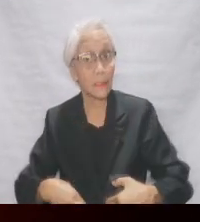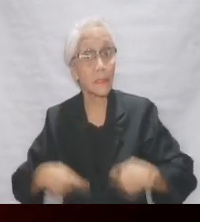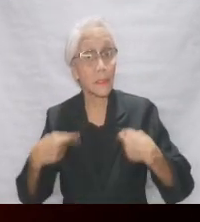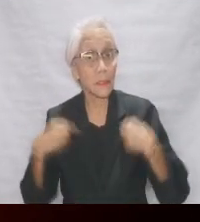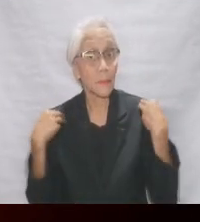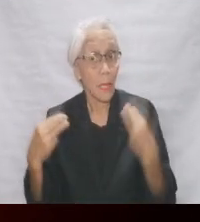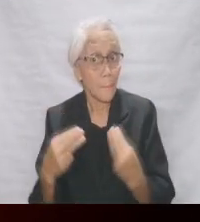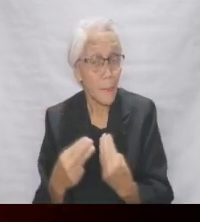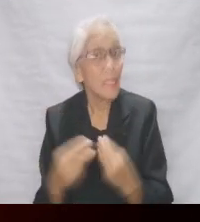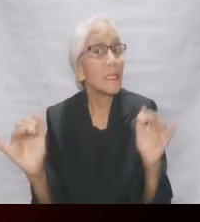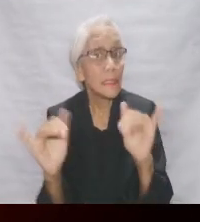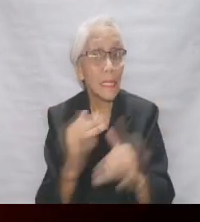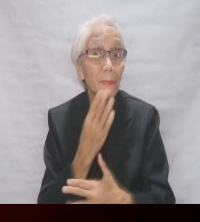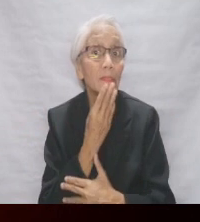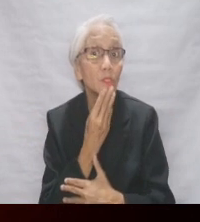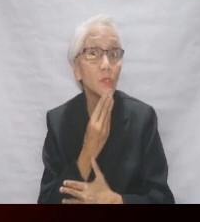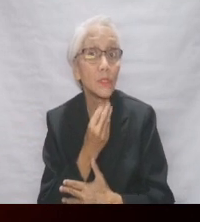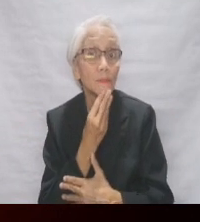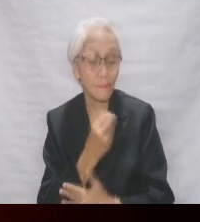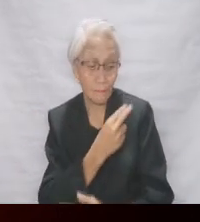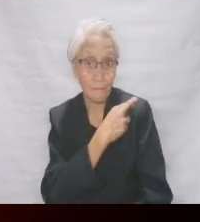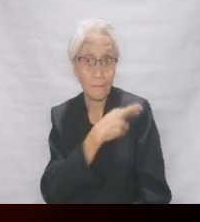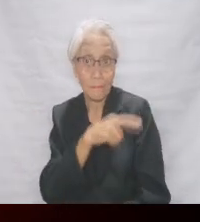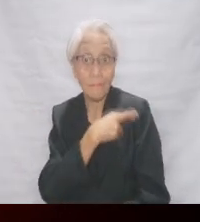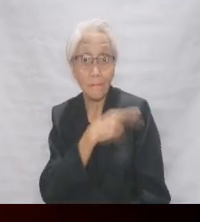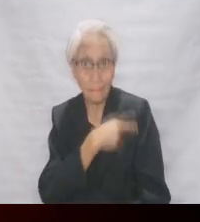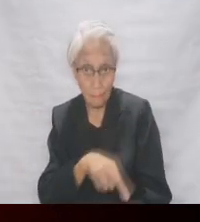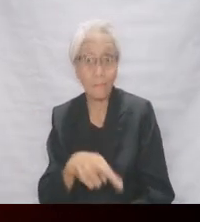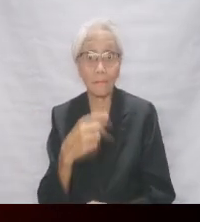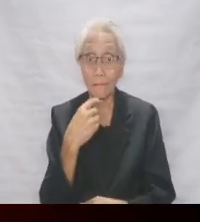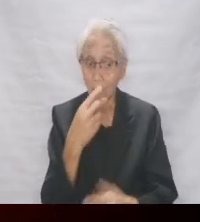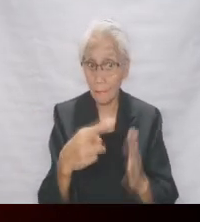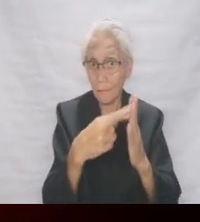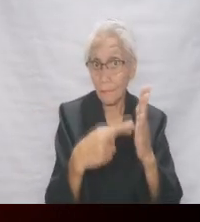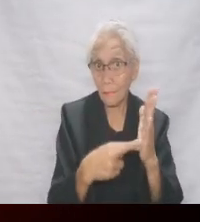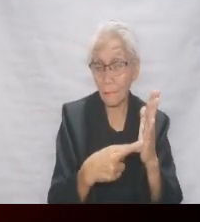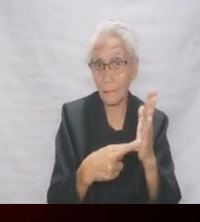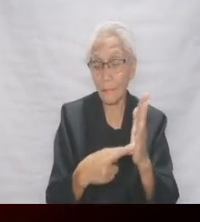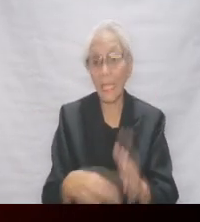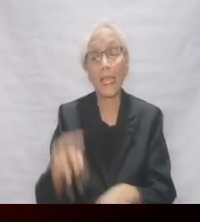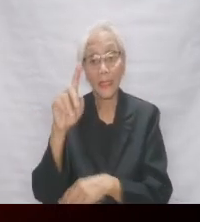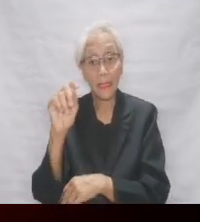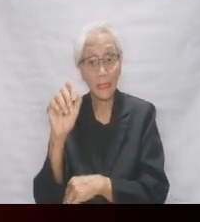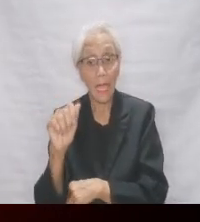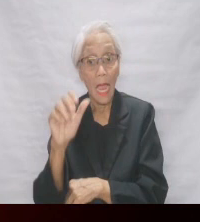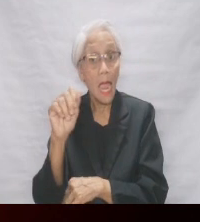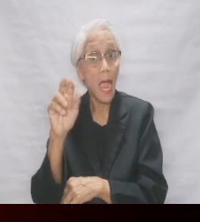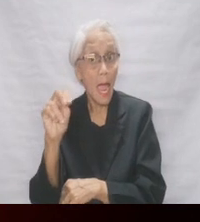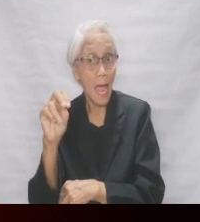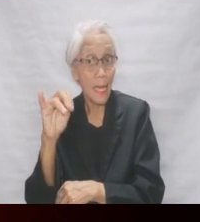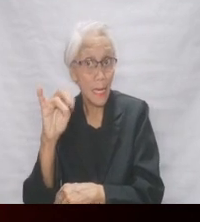members. So does Judaism also, Ang Judaism mandates ta'anit. Ito pong